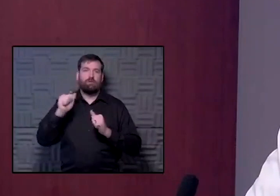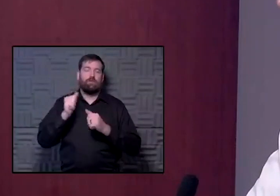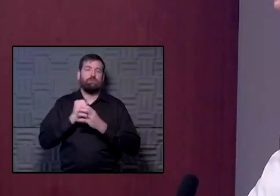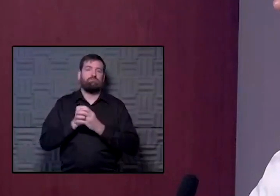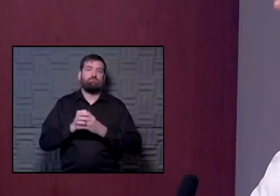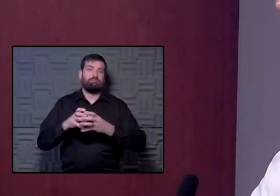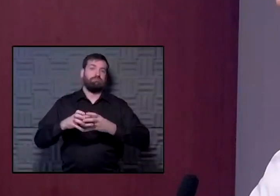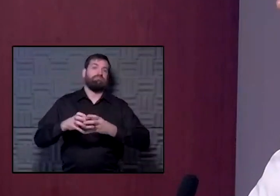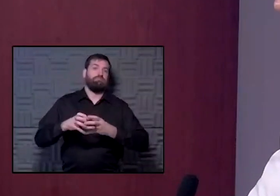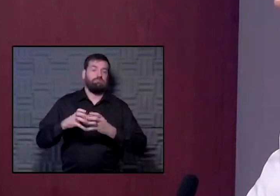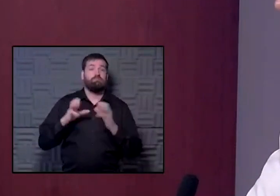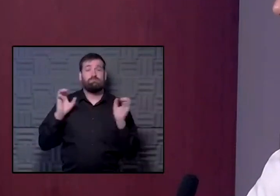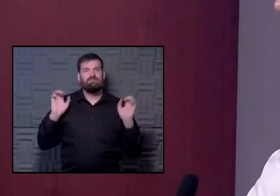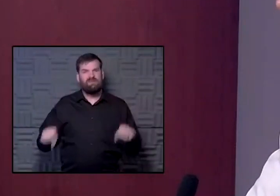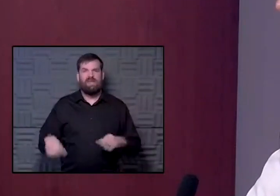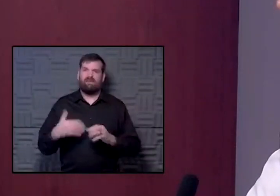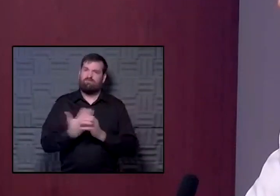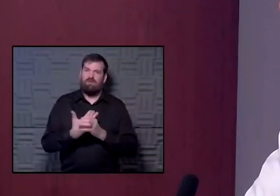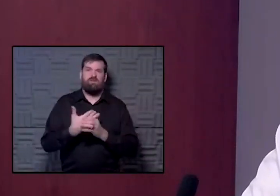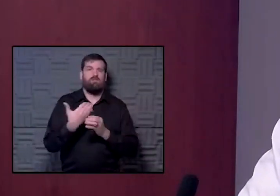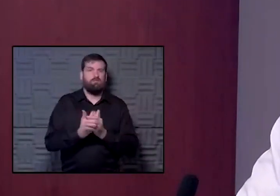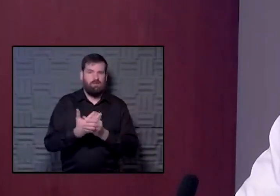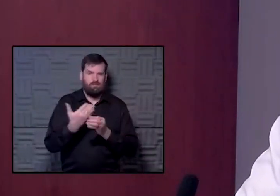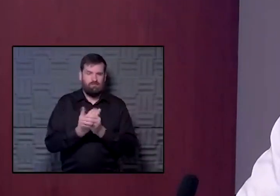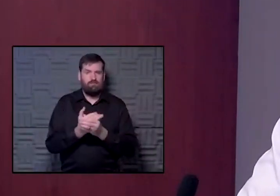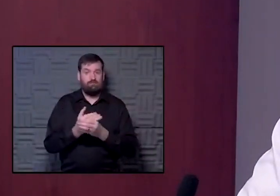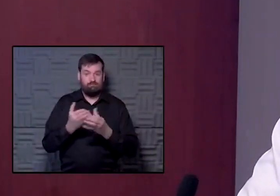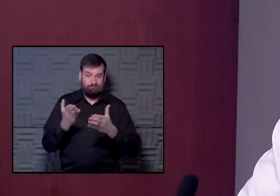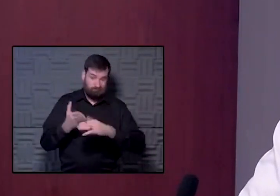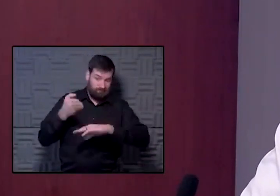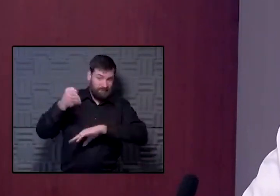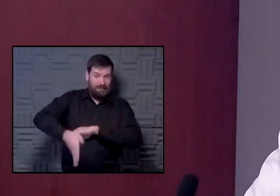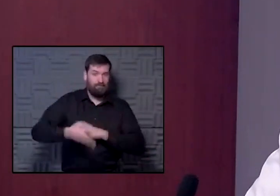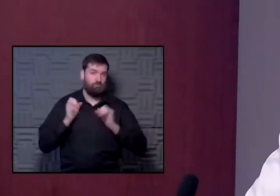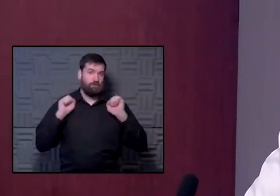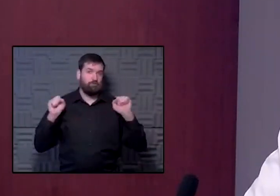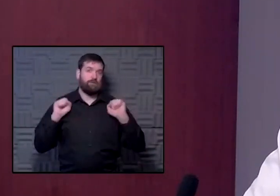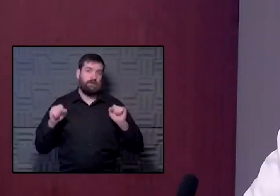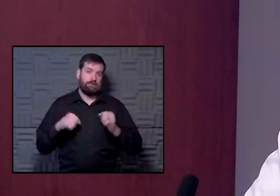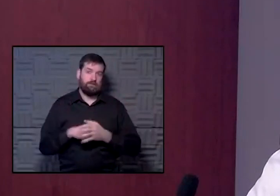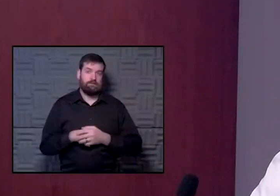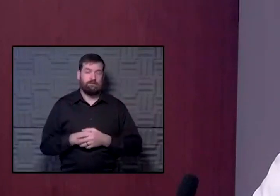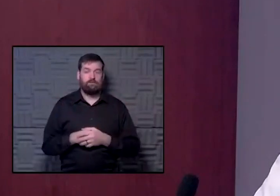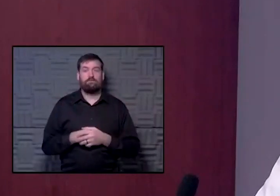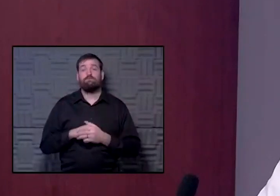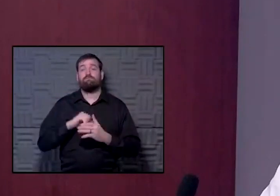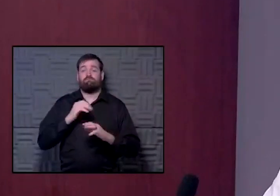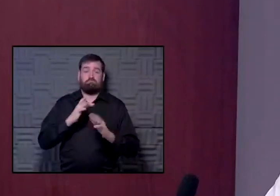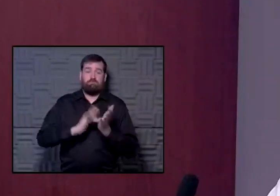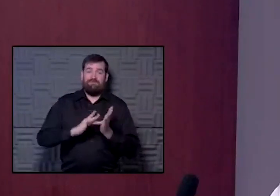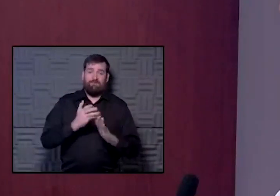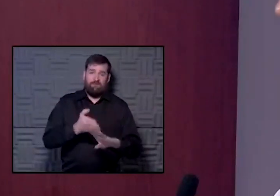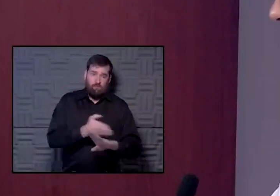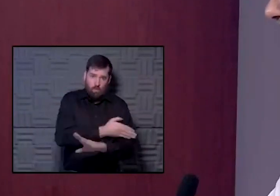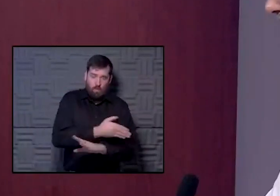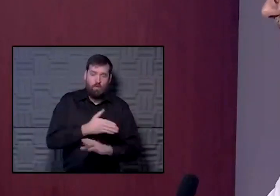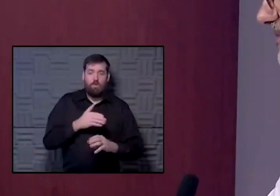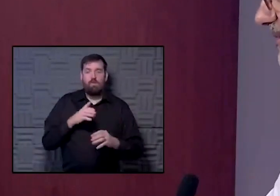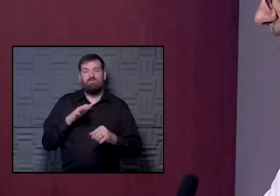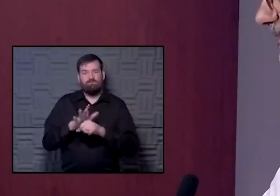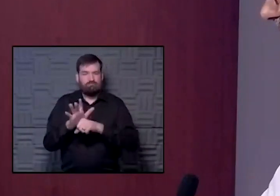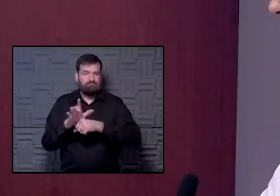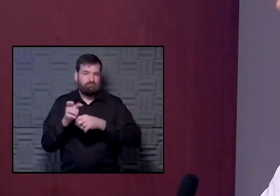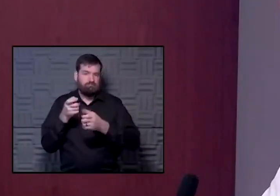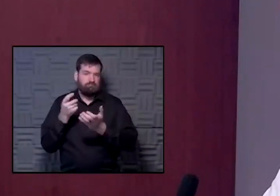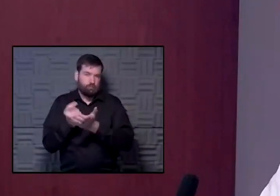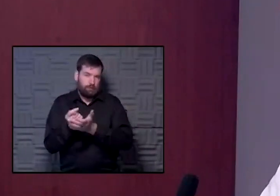yeah, it can be quite bothersome, especially right after you've exercised, and that pre-medication and adequate treatment control of